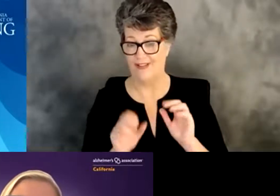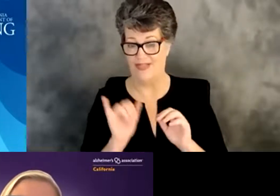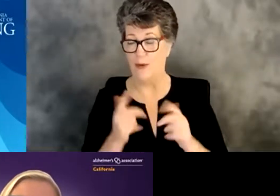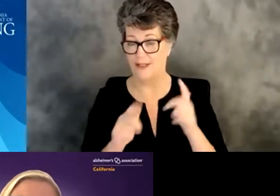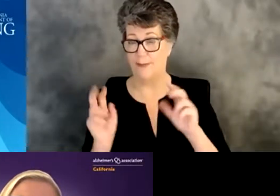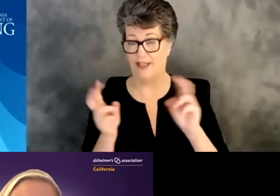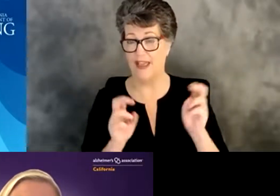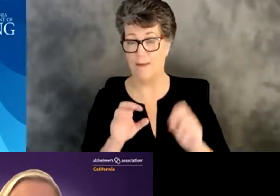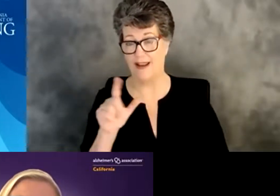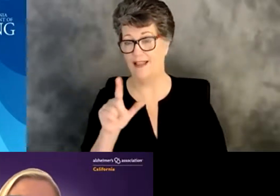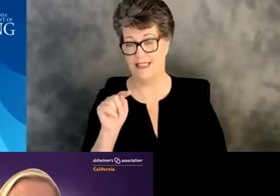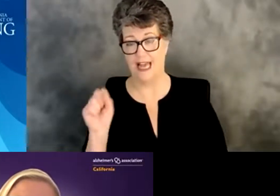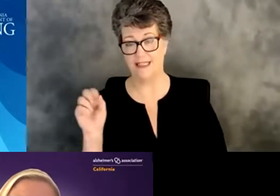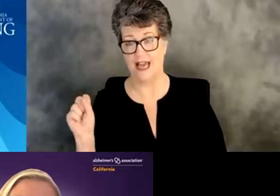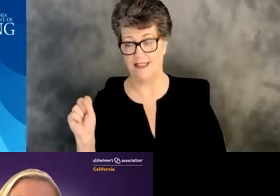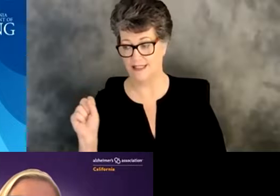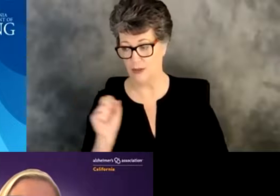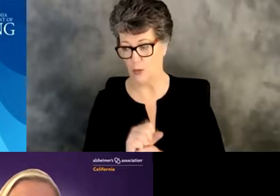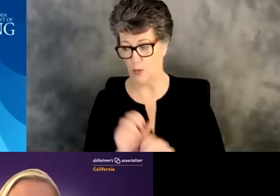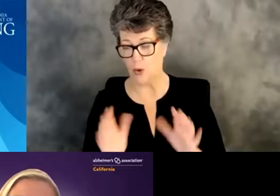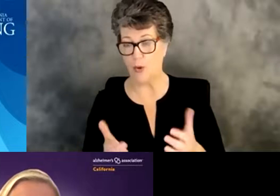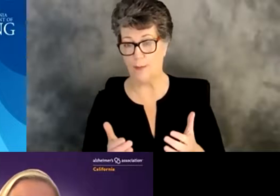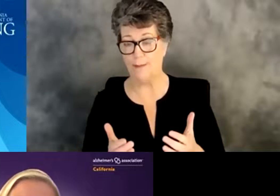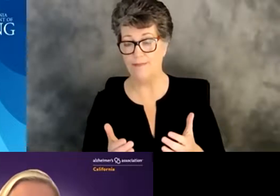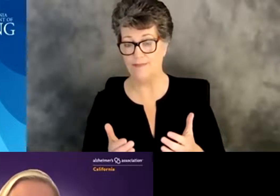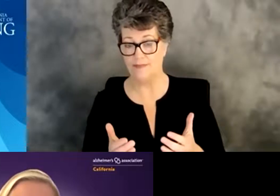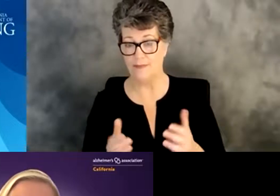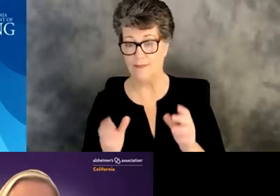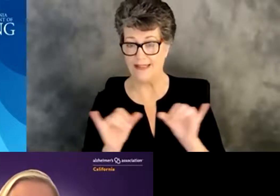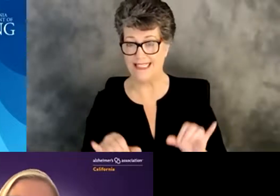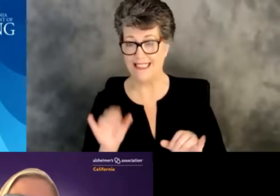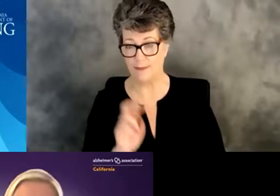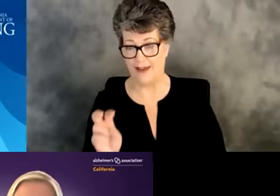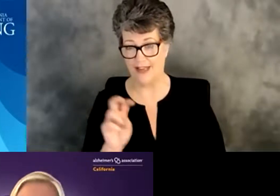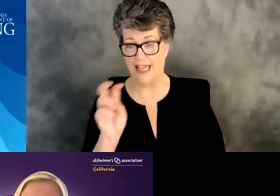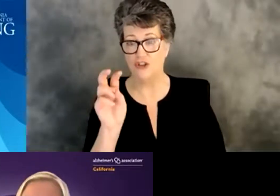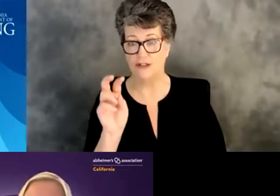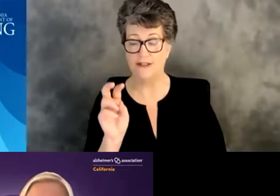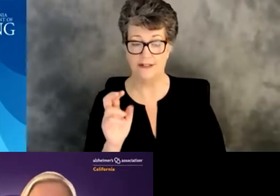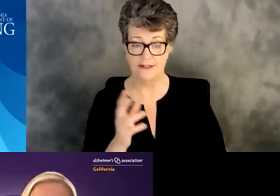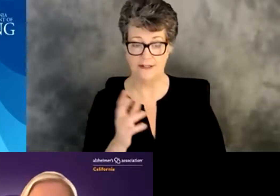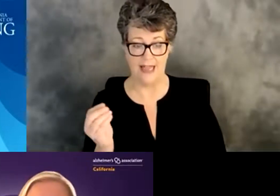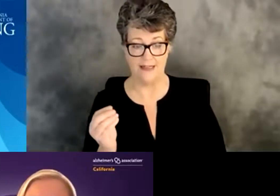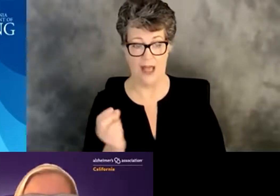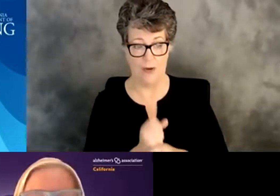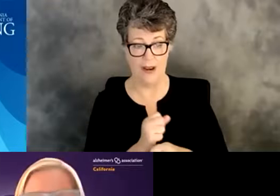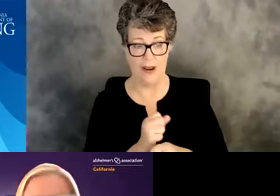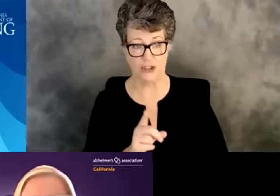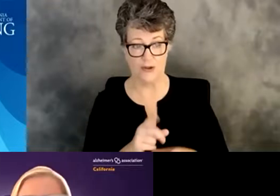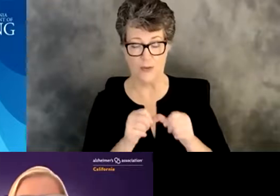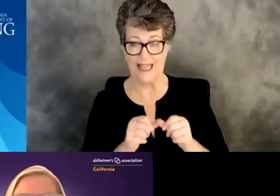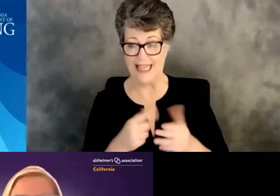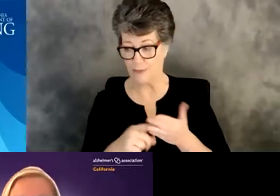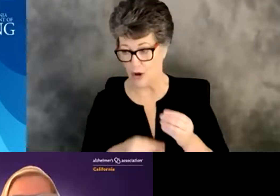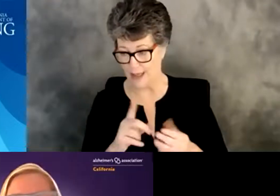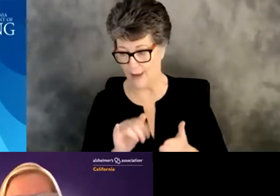the LTSS work group about system navigation. And I think I want to make sure we keep talking about